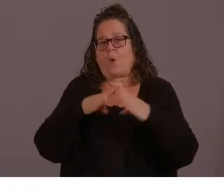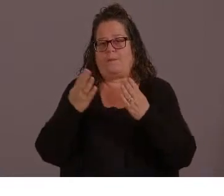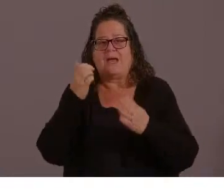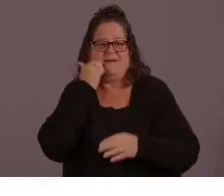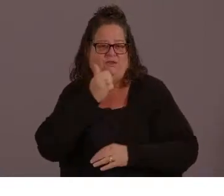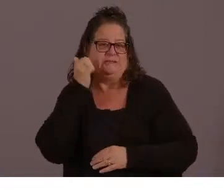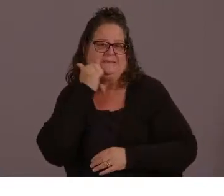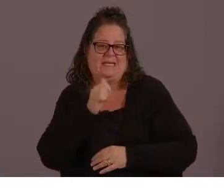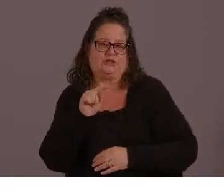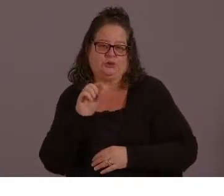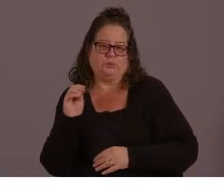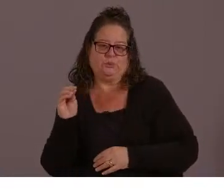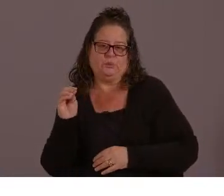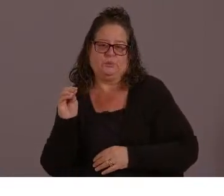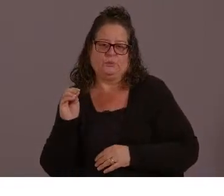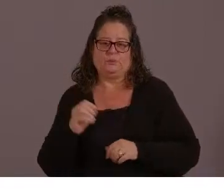center